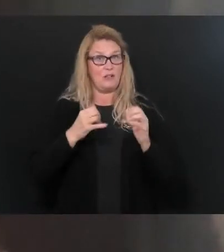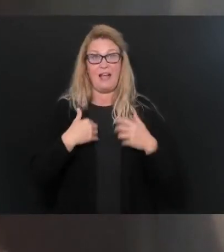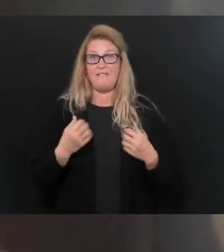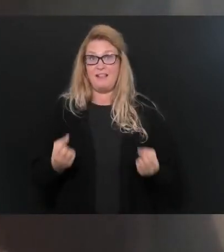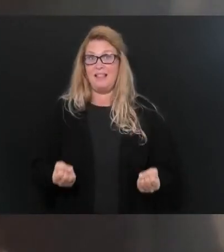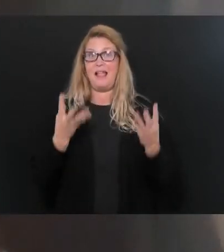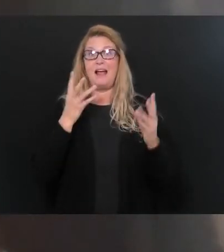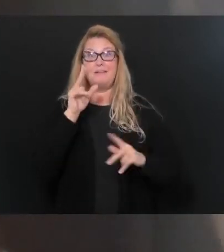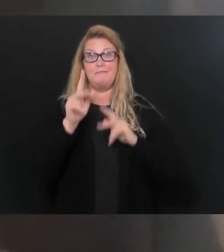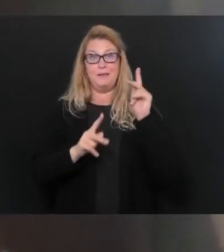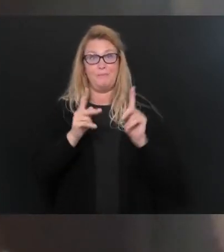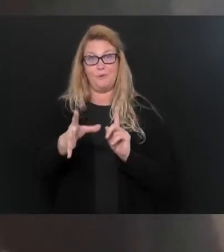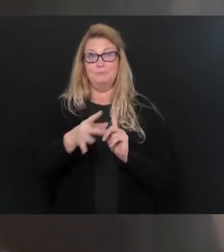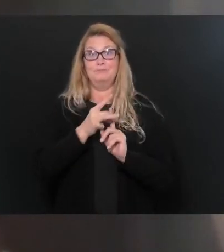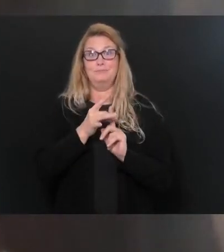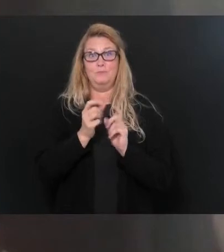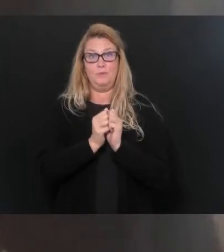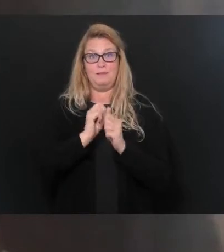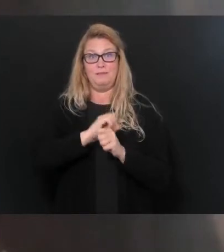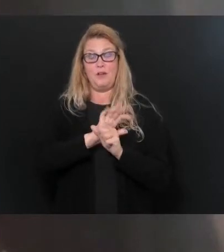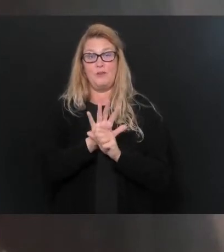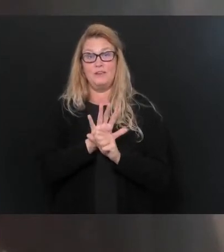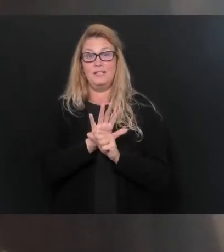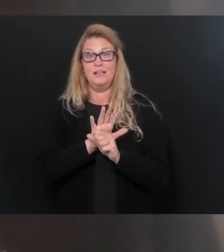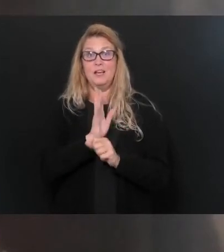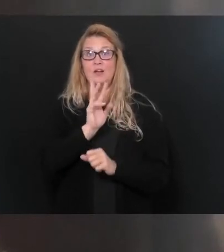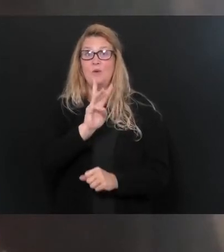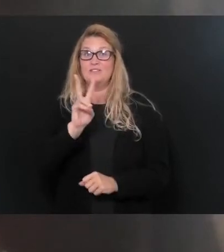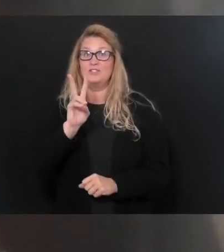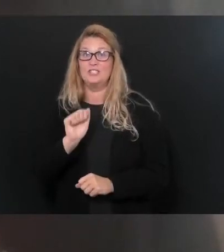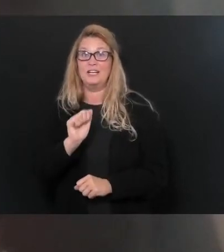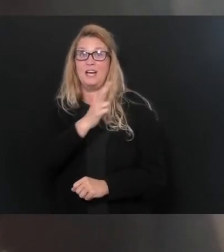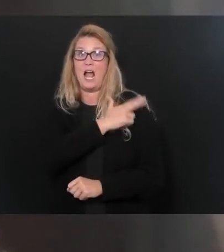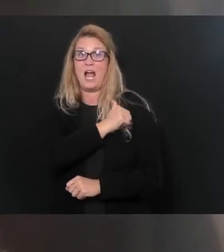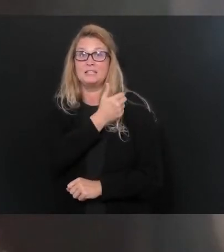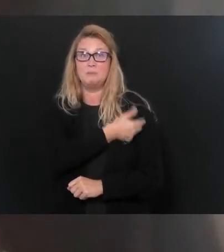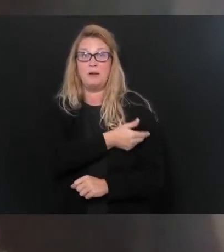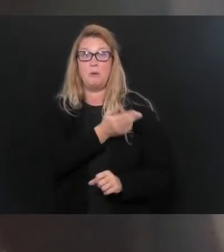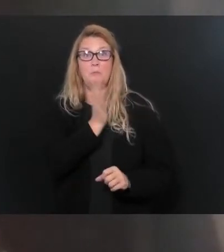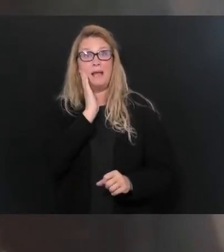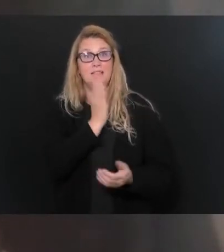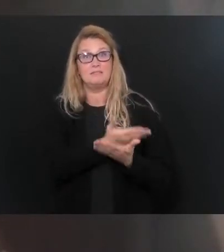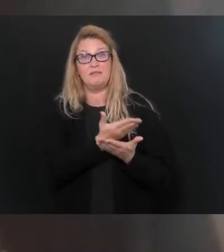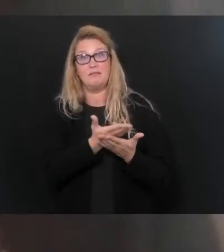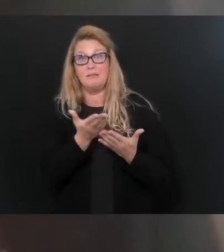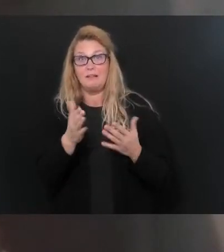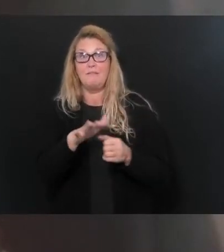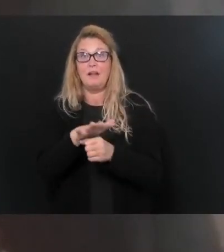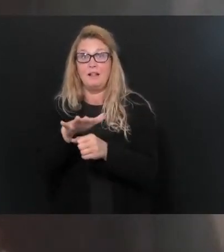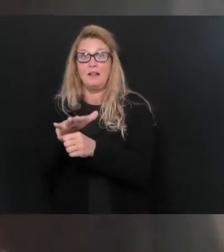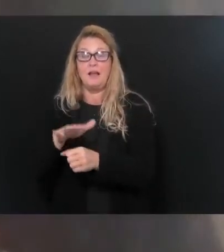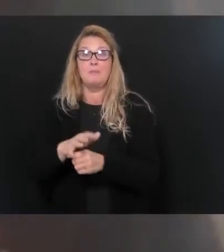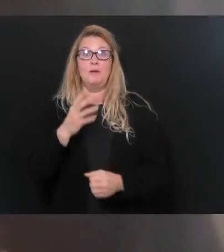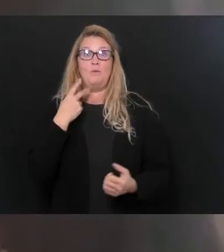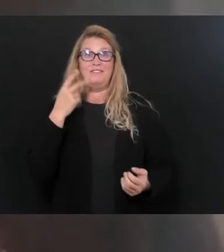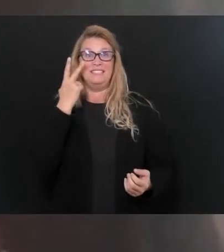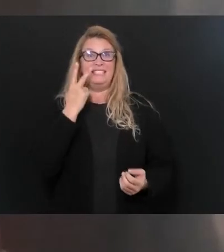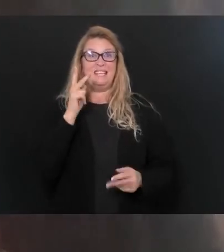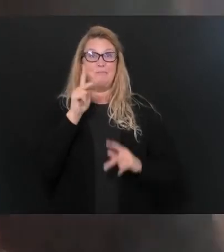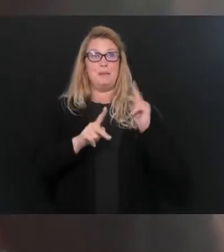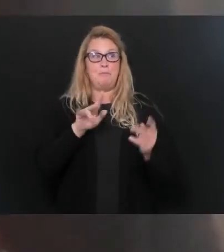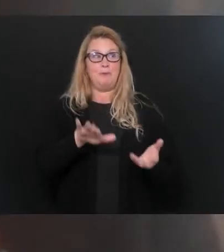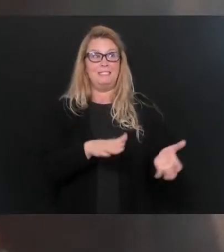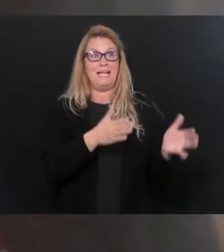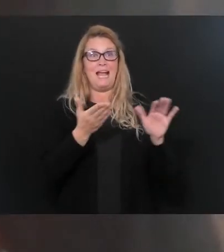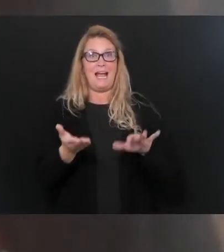West Virginia hospital beds. And as the governor said, we're seeing people die of COVID-19 at a rate in West Virginia and